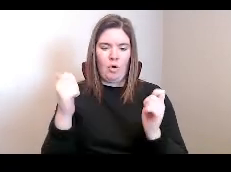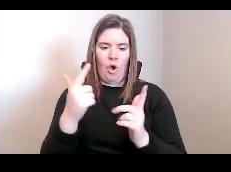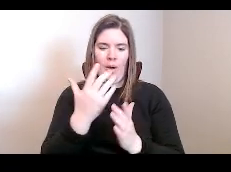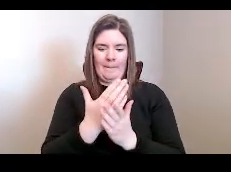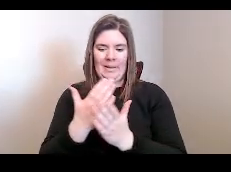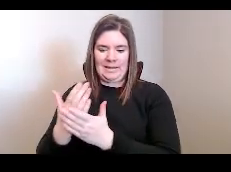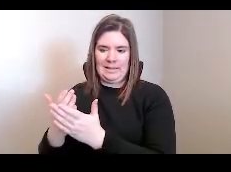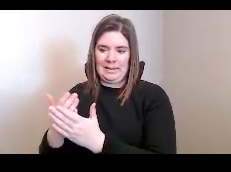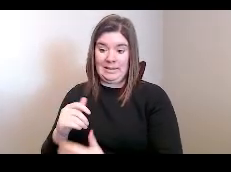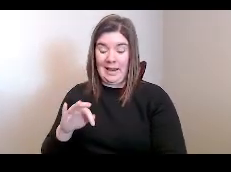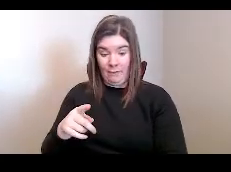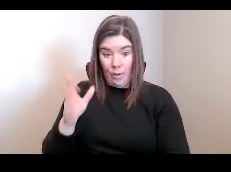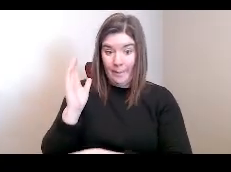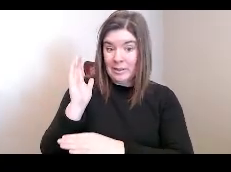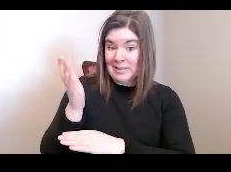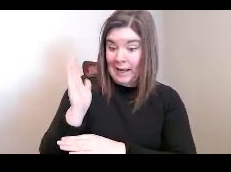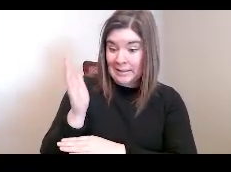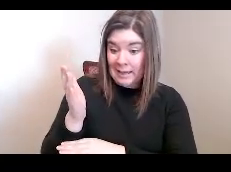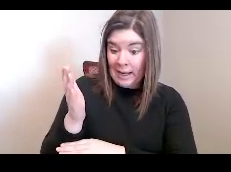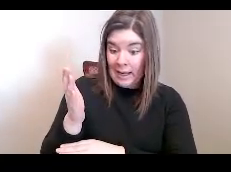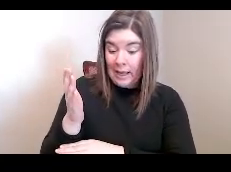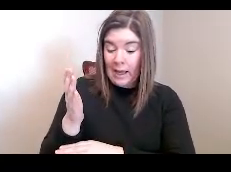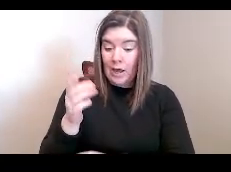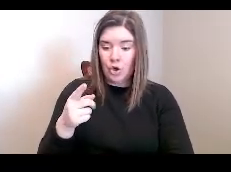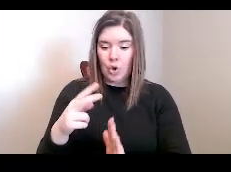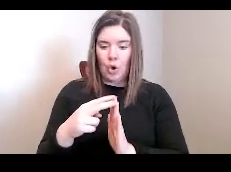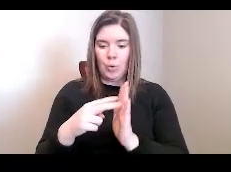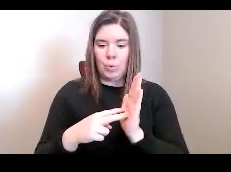are presenting and you're reading a